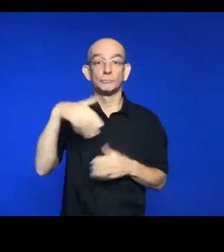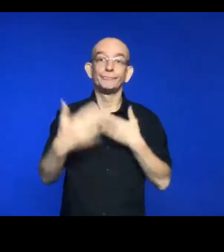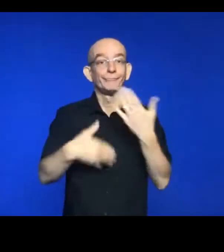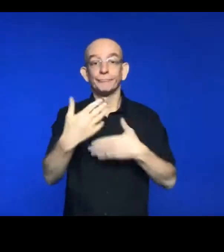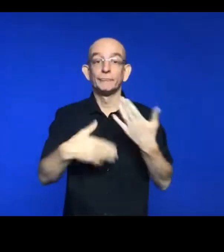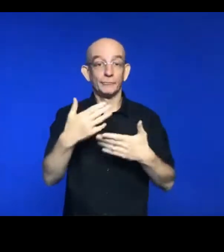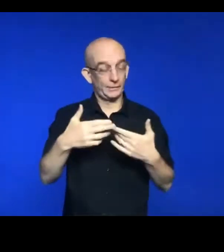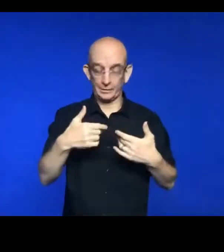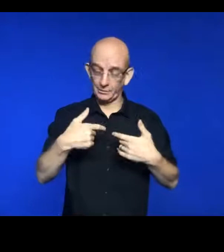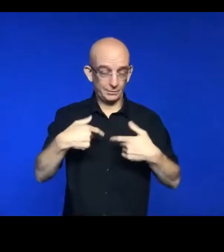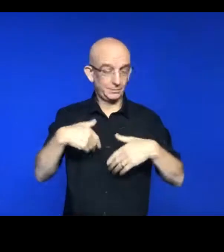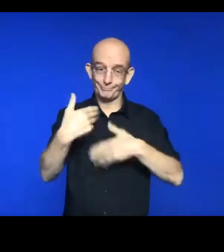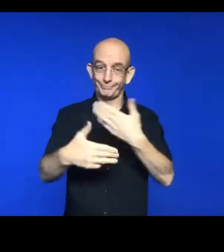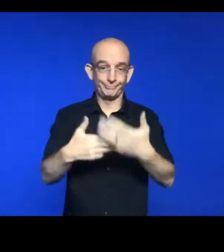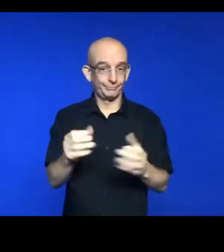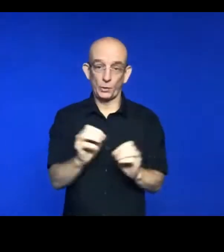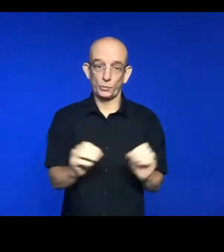is when